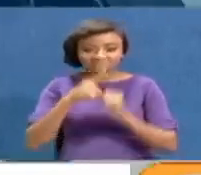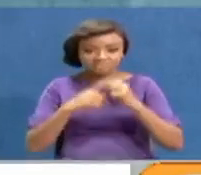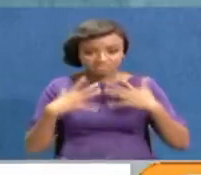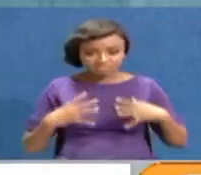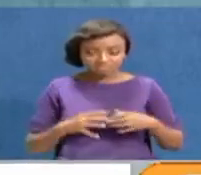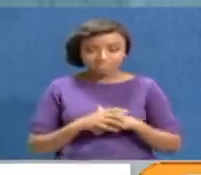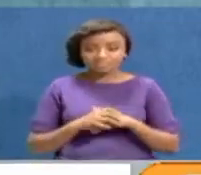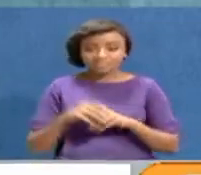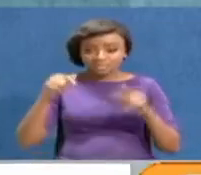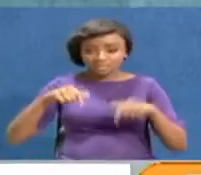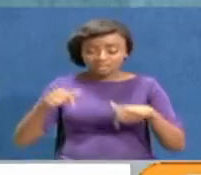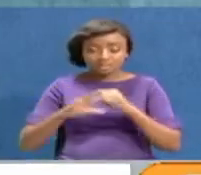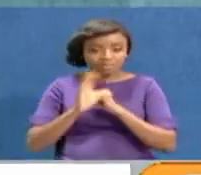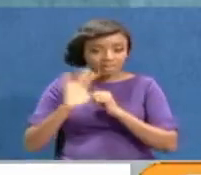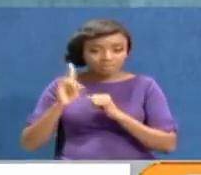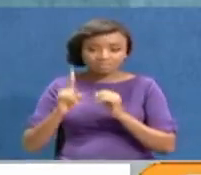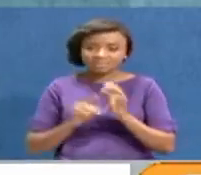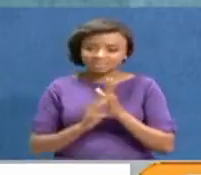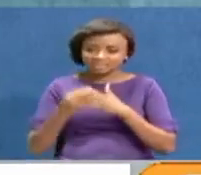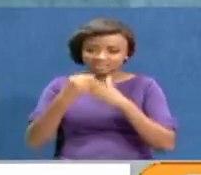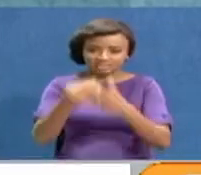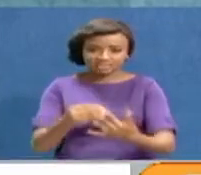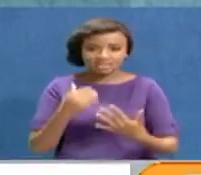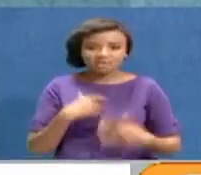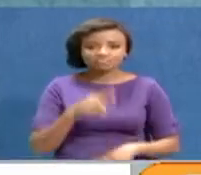cases, remains the country's epicenter, recording